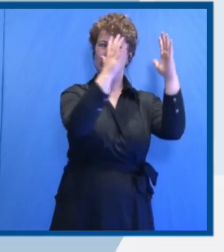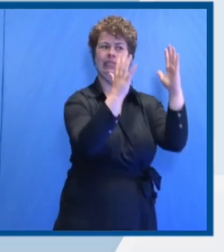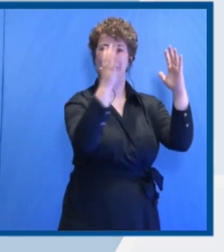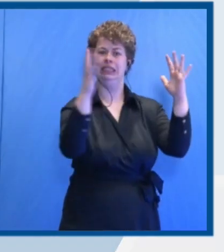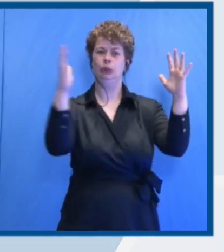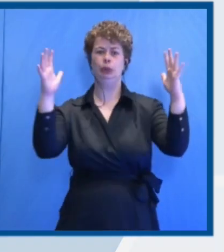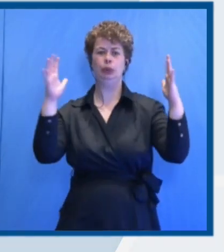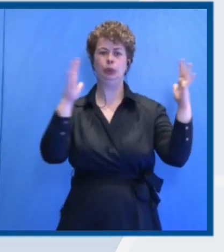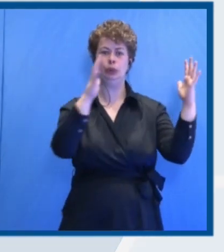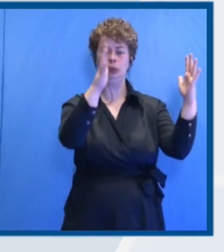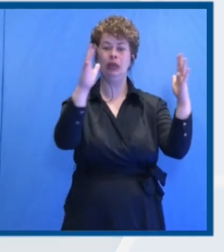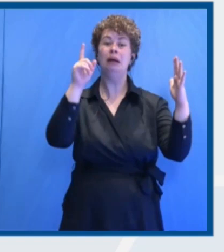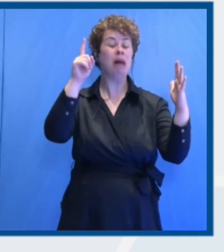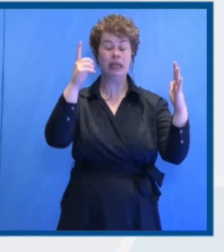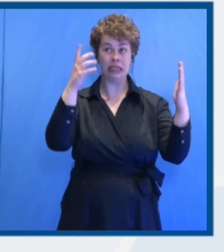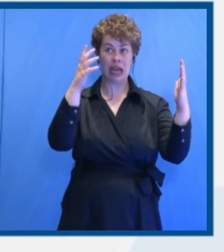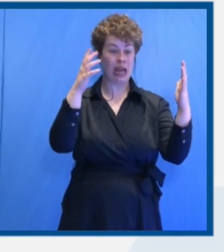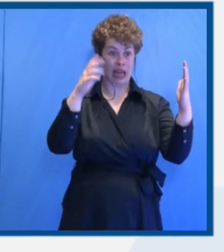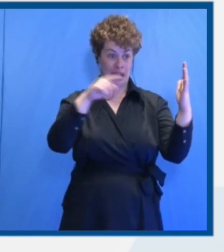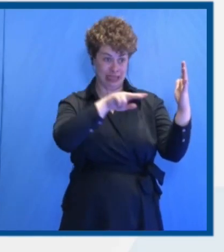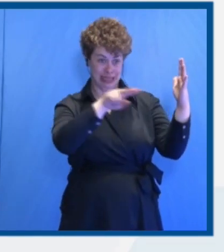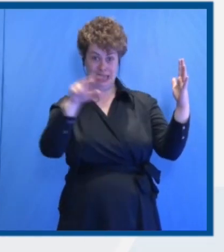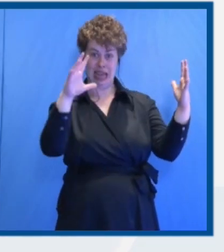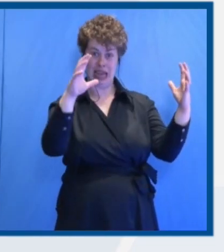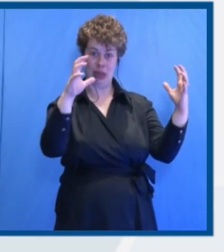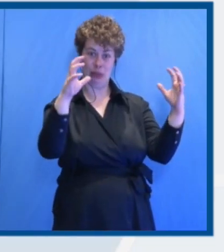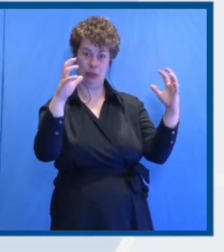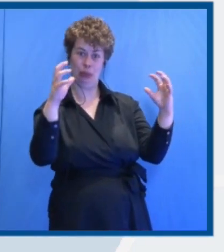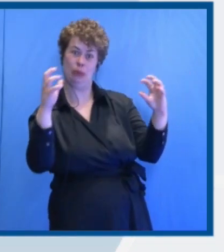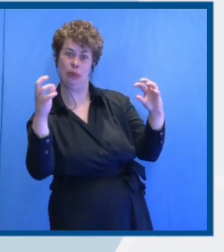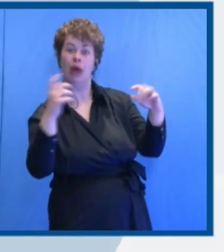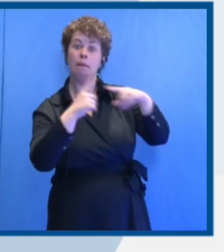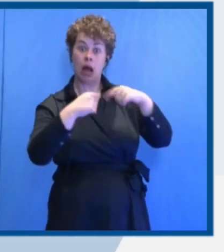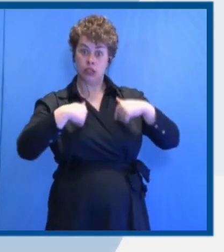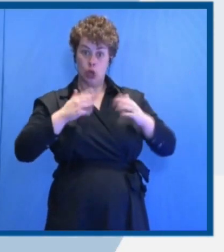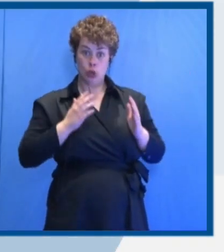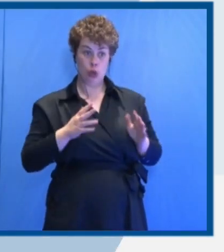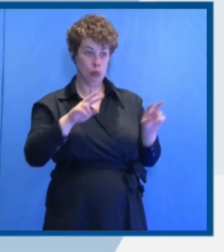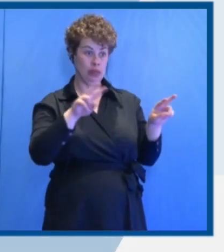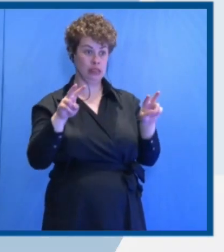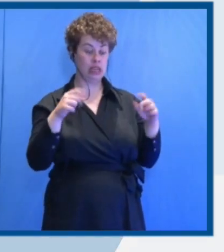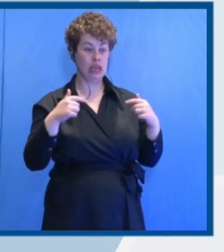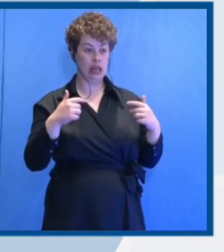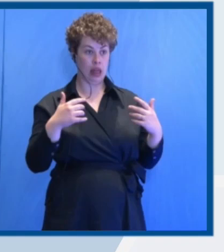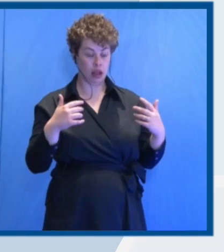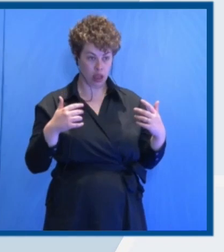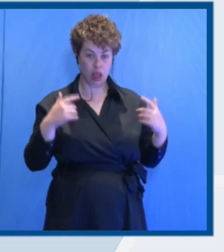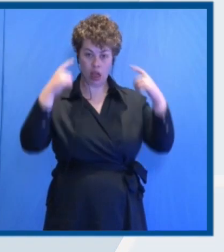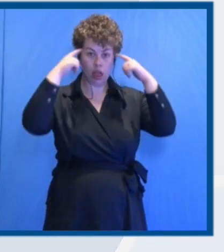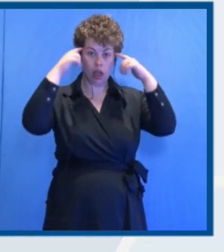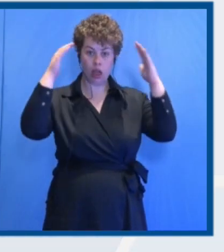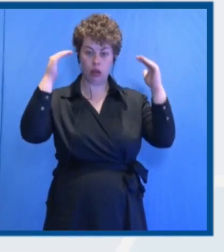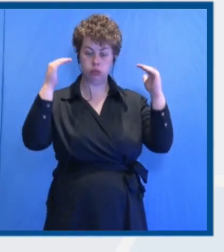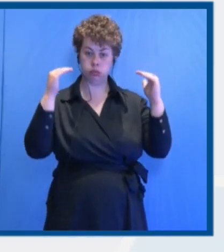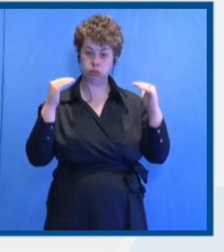actually not just degrading the physical landscape, but also degrading the human psychological state of the people. So this is now